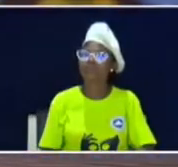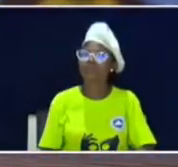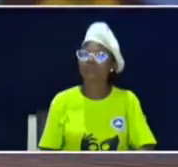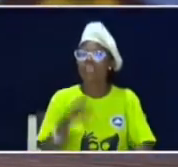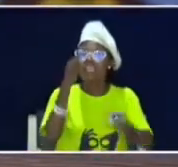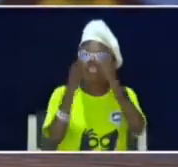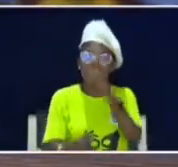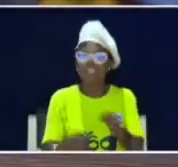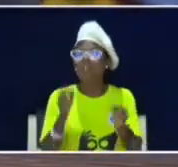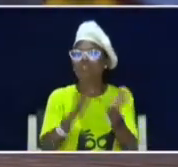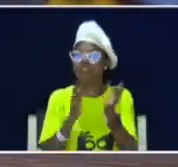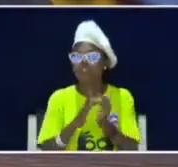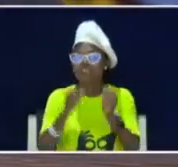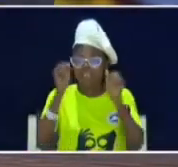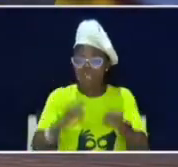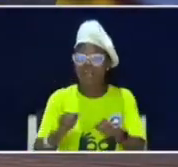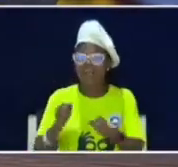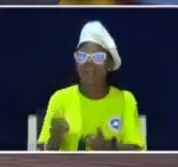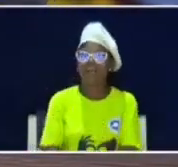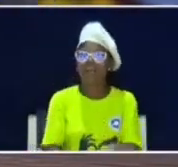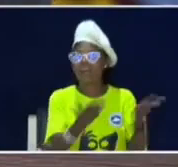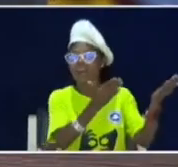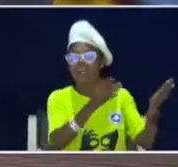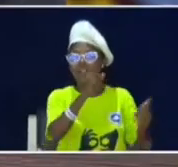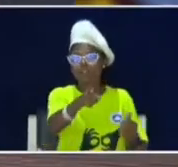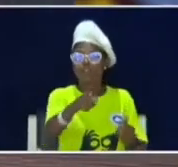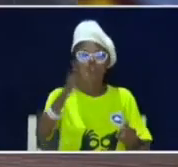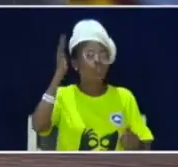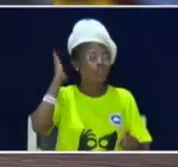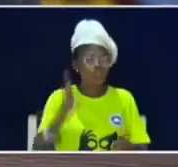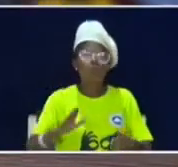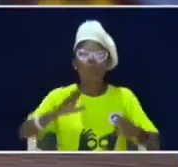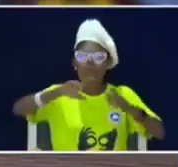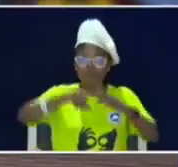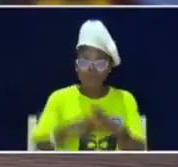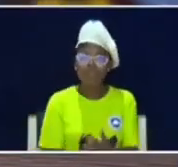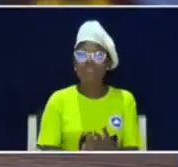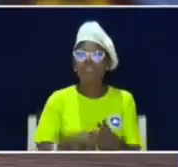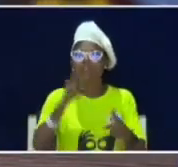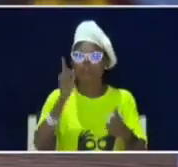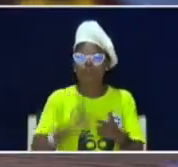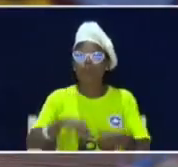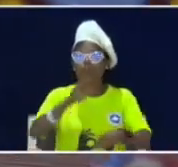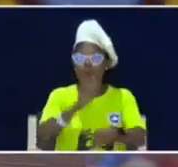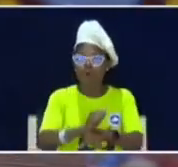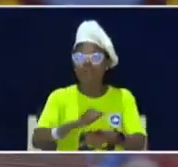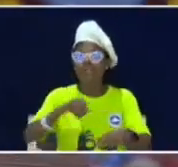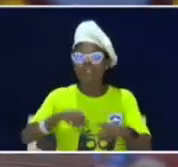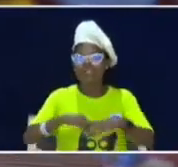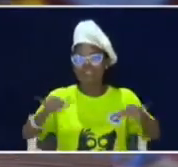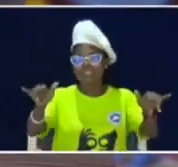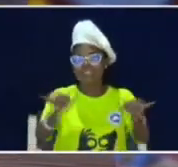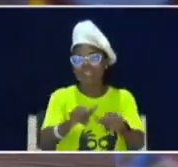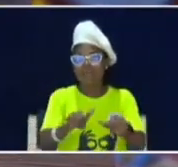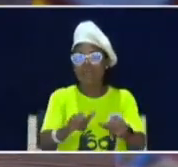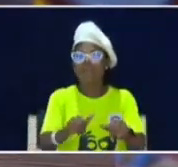If Jesus can carry you, you will begin to operate in the same realm of power and